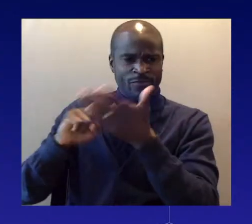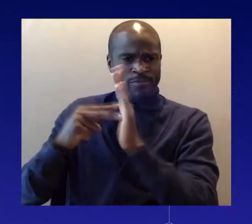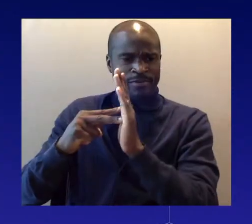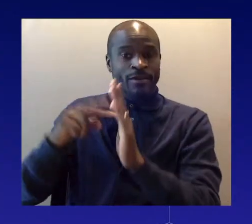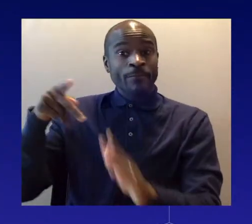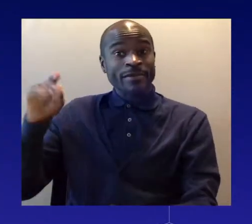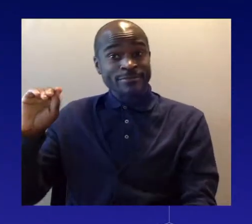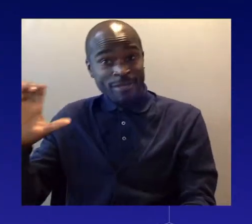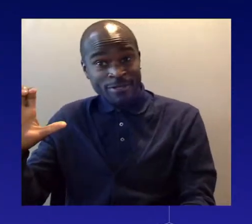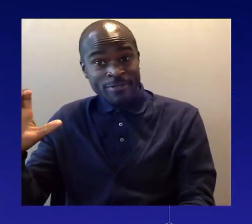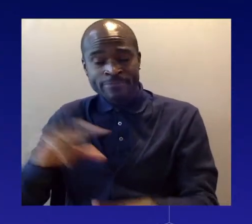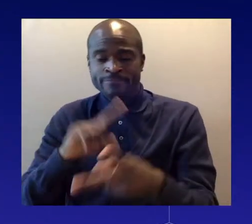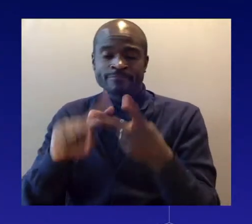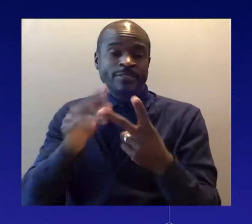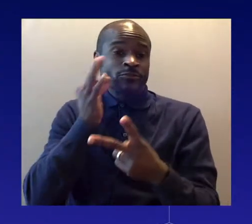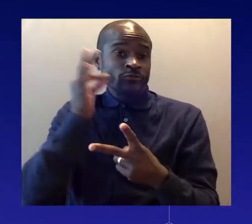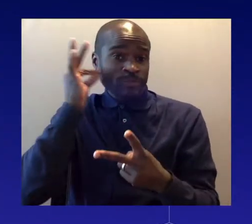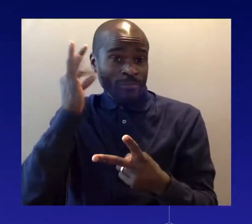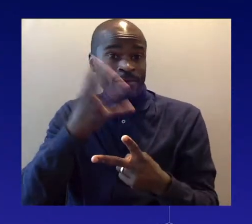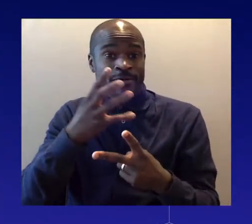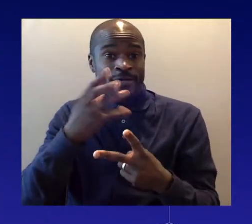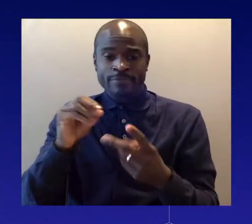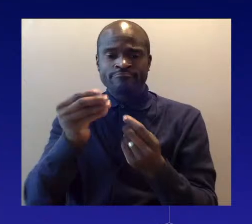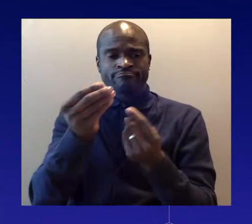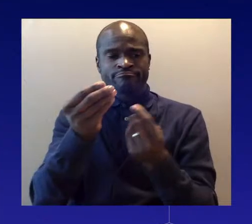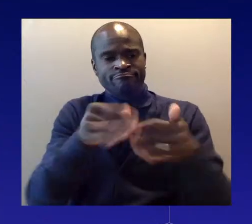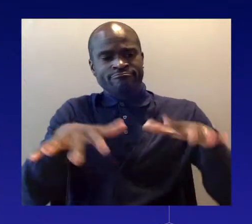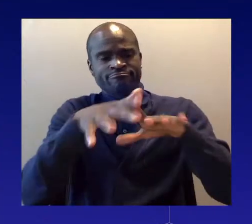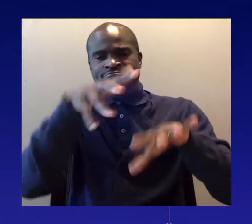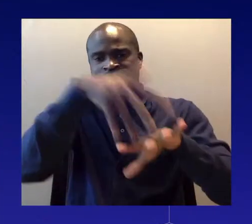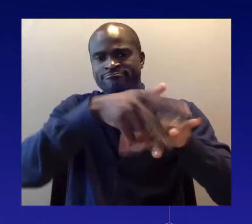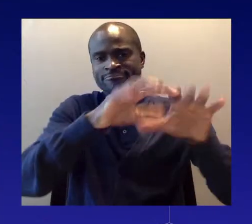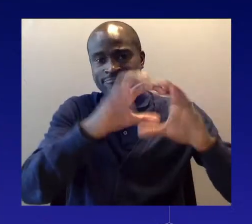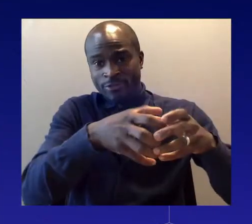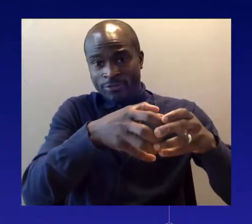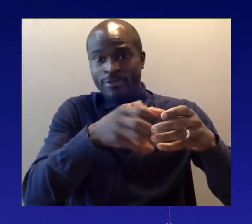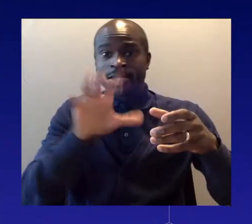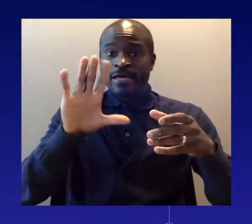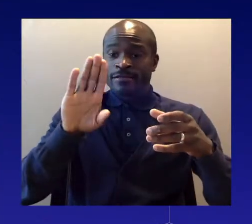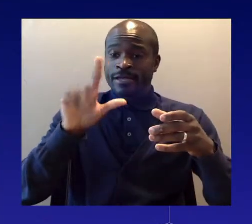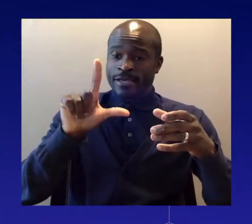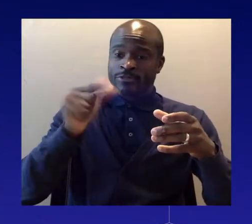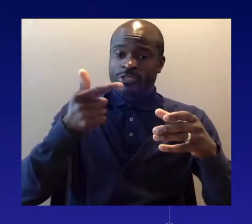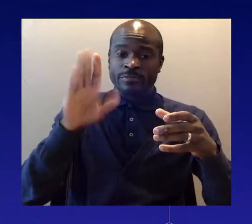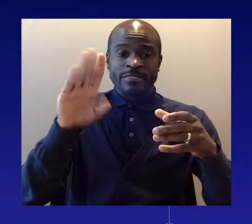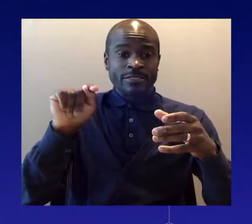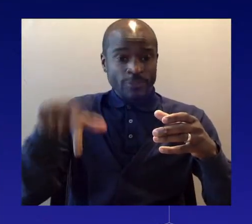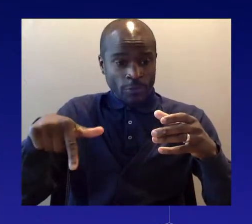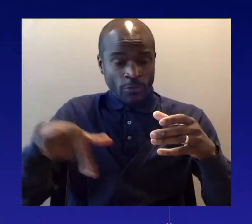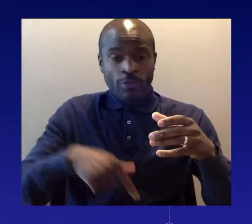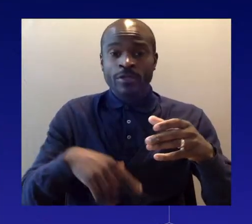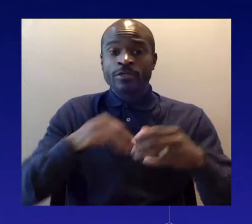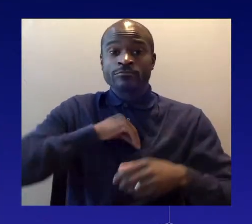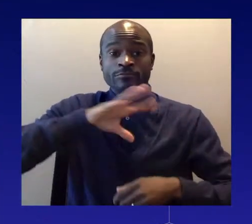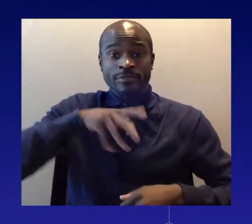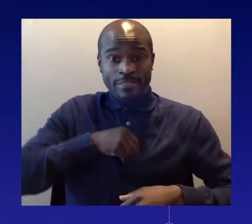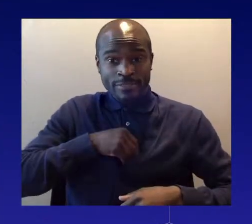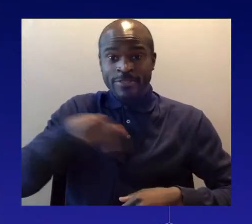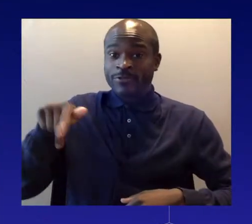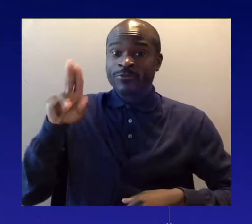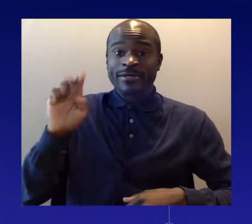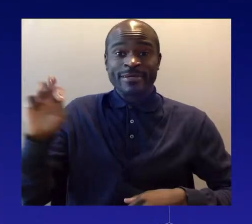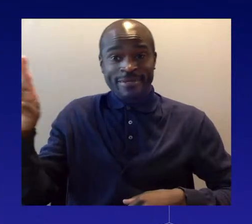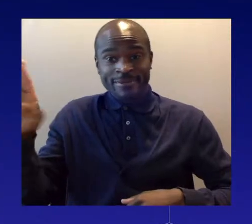and indigenous communities, rural communities, lesbian, gay, bisexual, transgender, queer, and